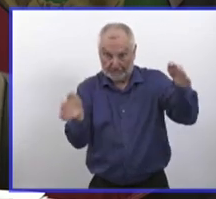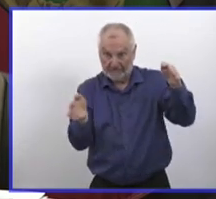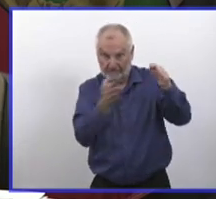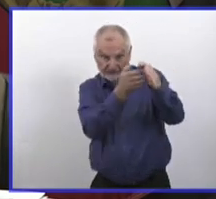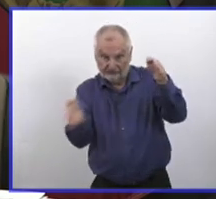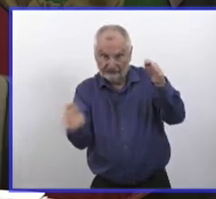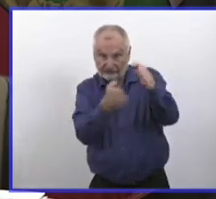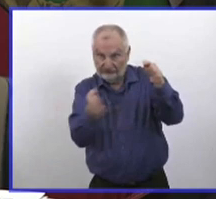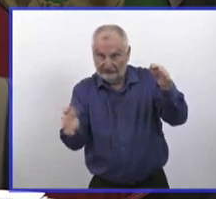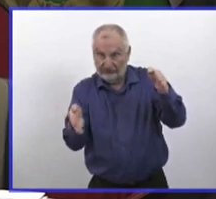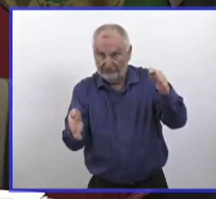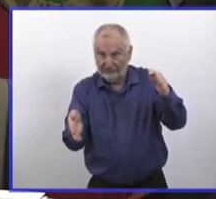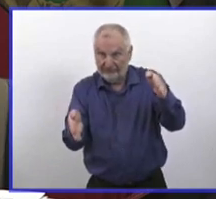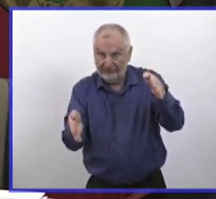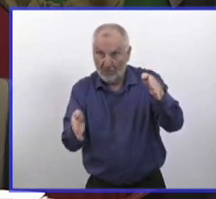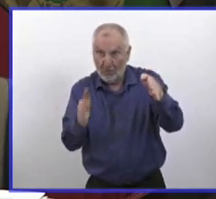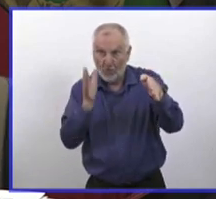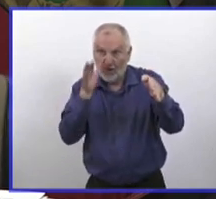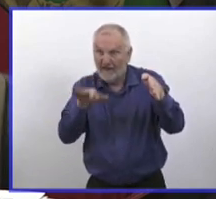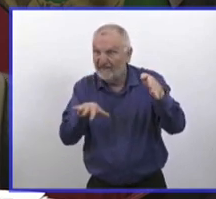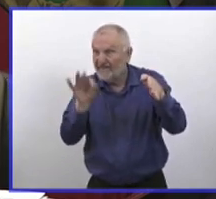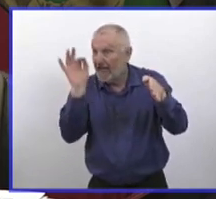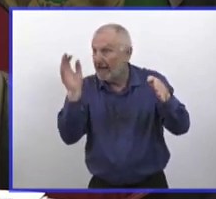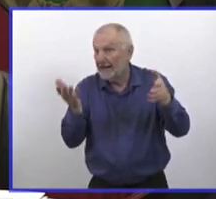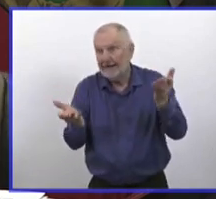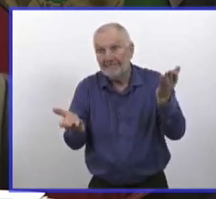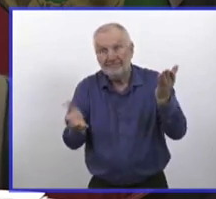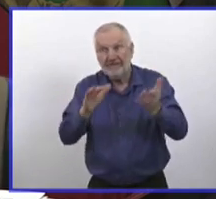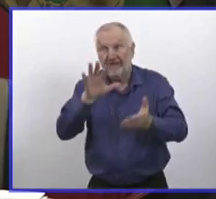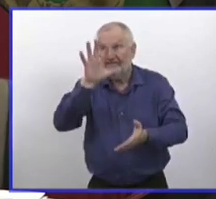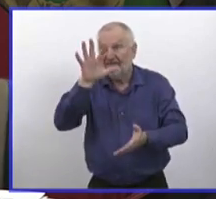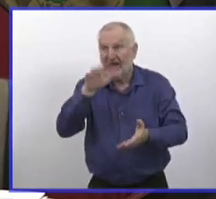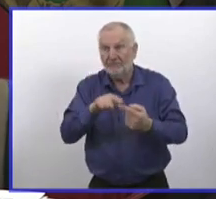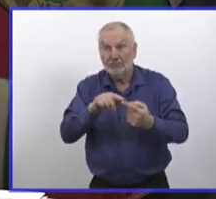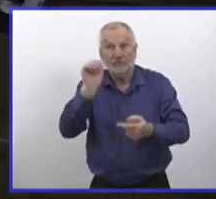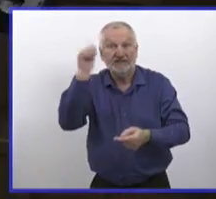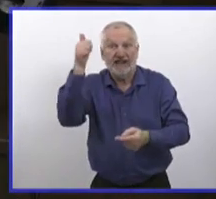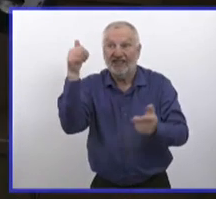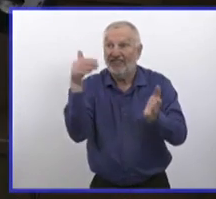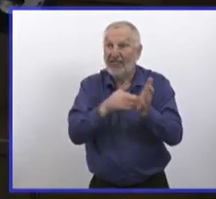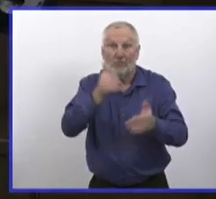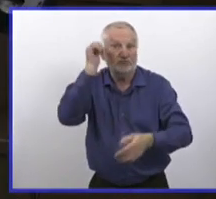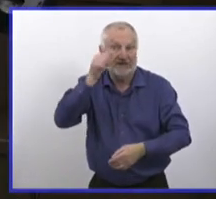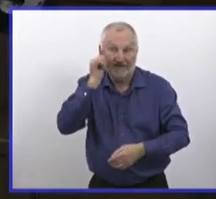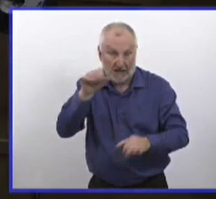during the pilot phase, can easily do between 5,000 to 10,000 doses a day.